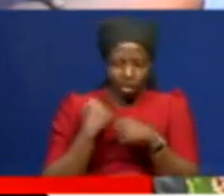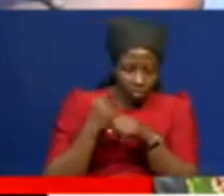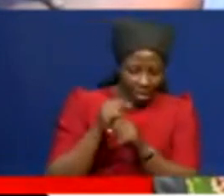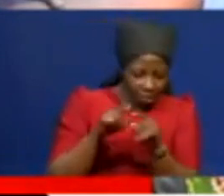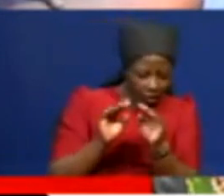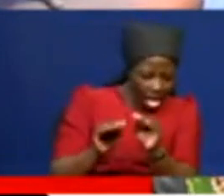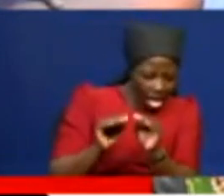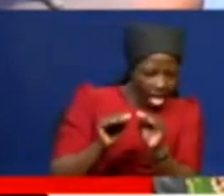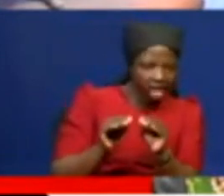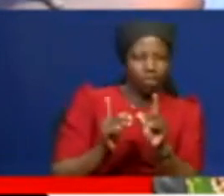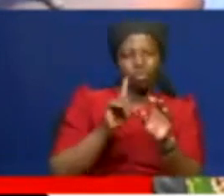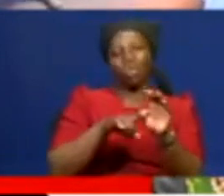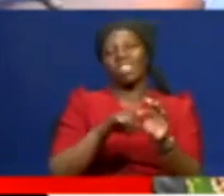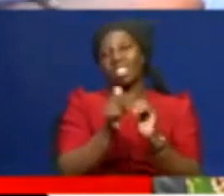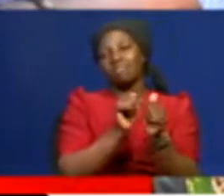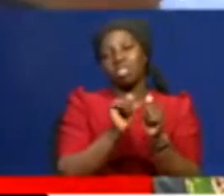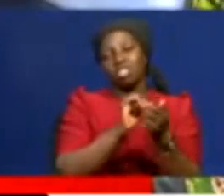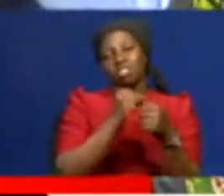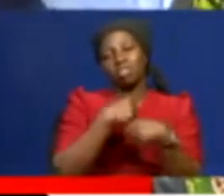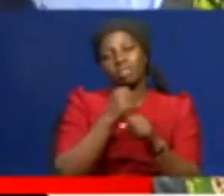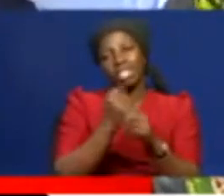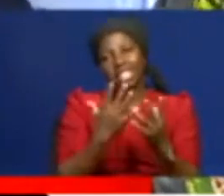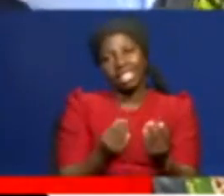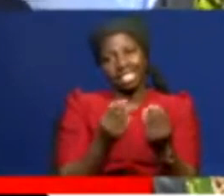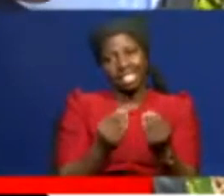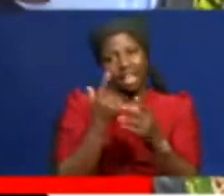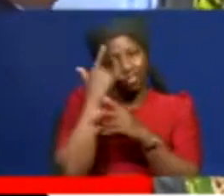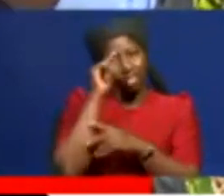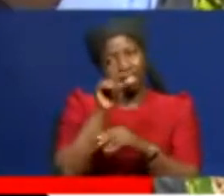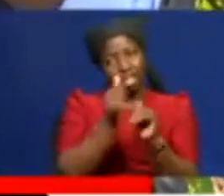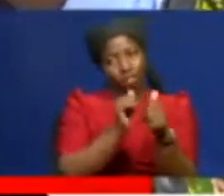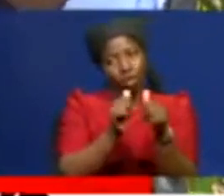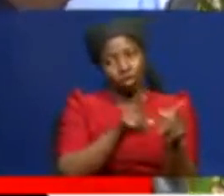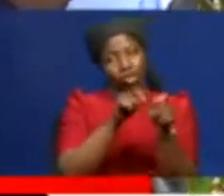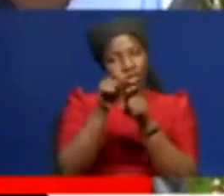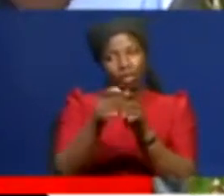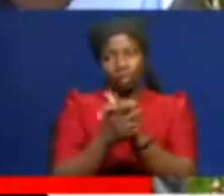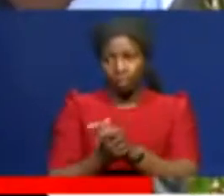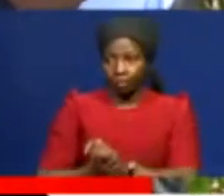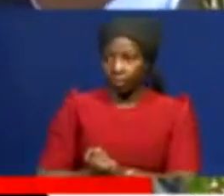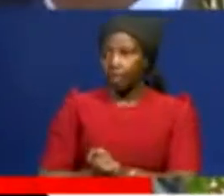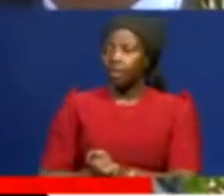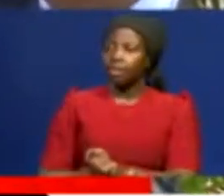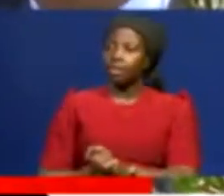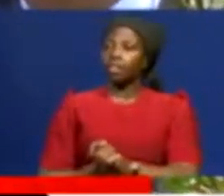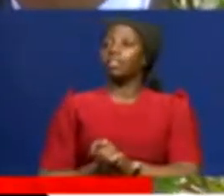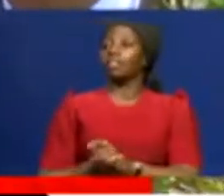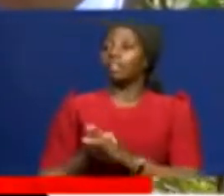it much easier for the game now to transition and grow. Mm. And even as I sit here, I wonder, you see, most